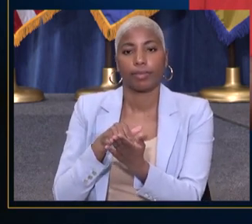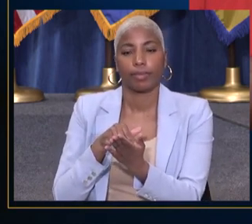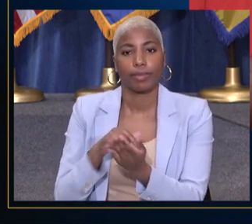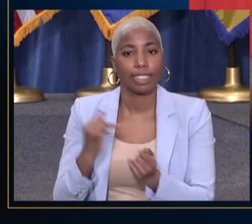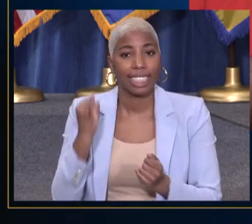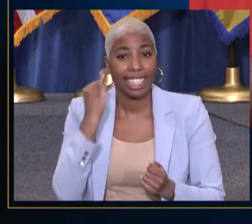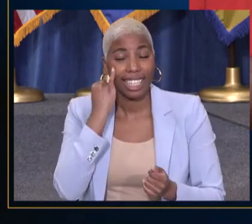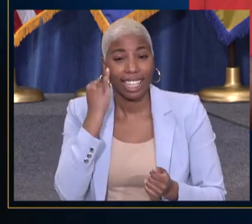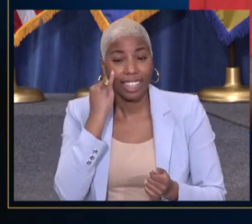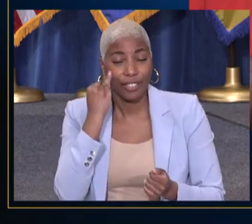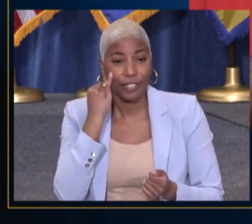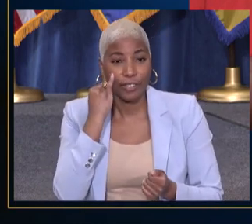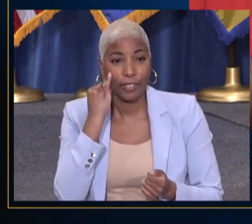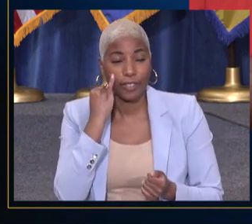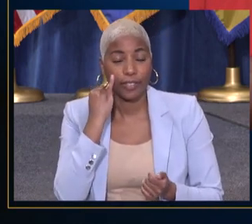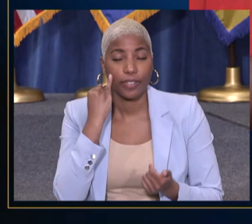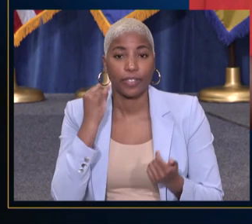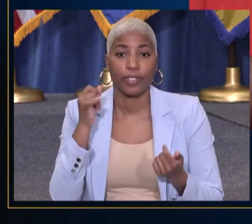are given